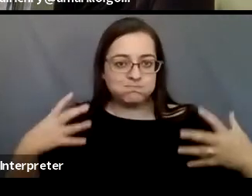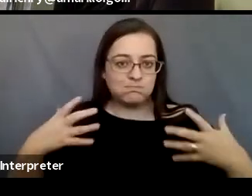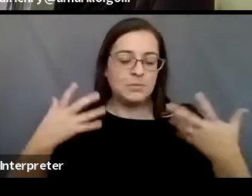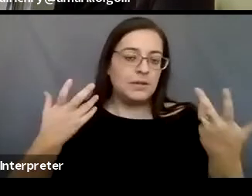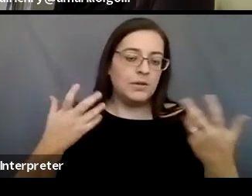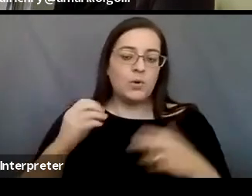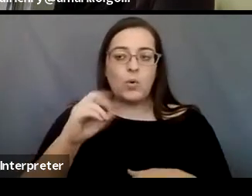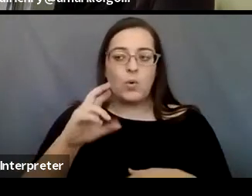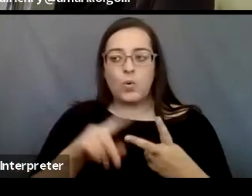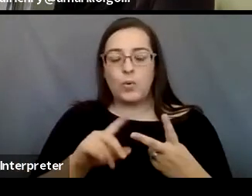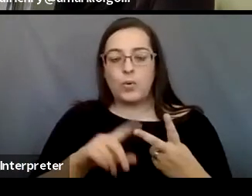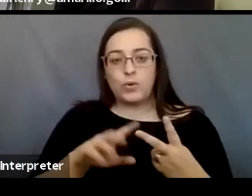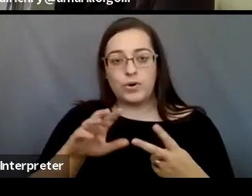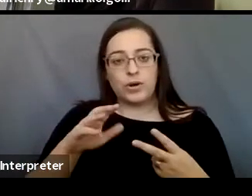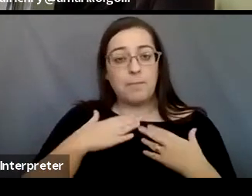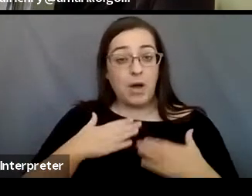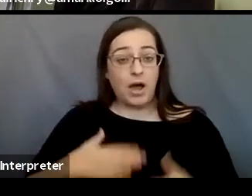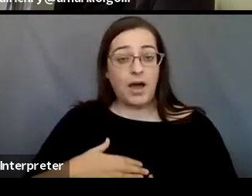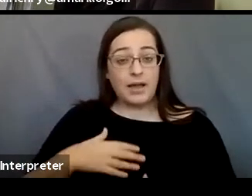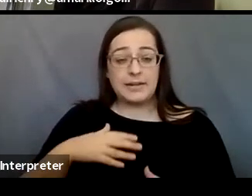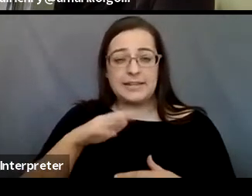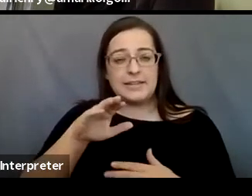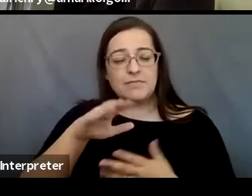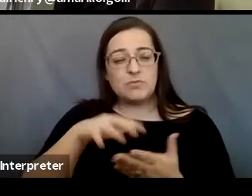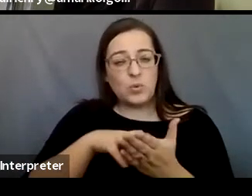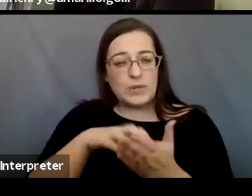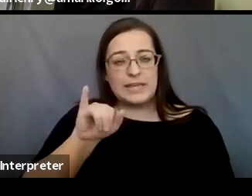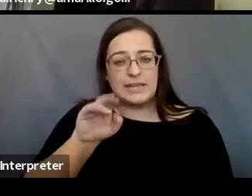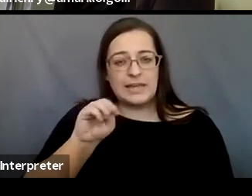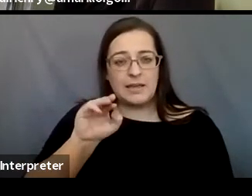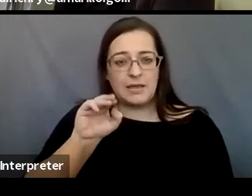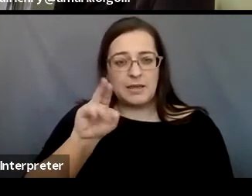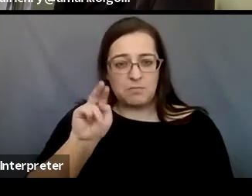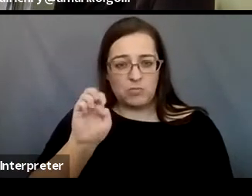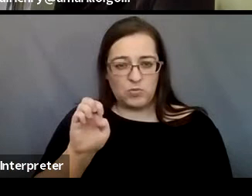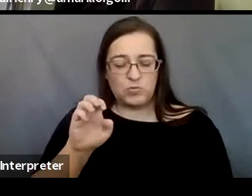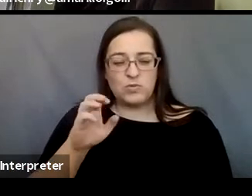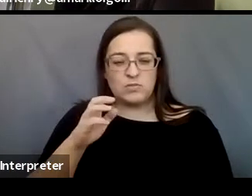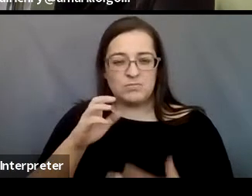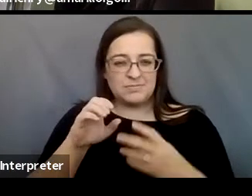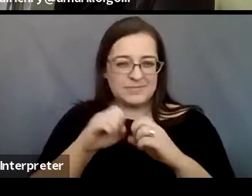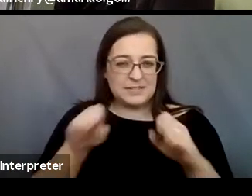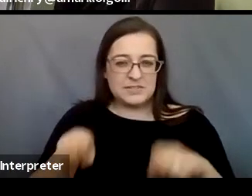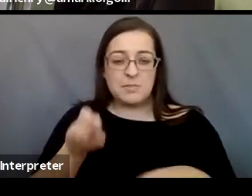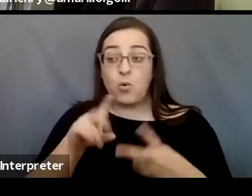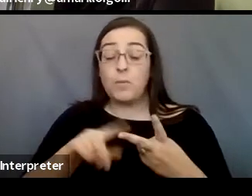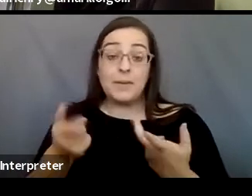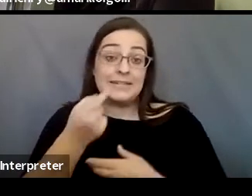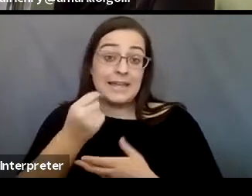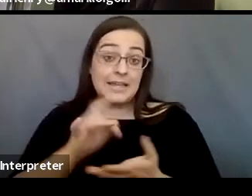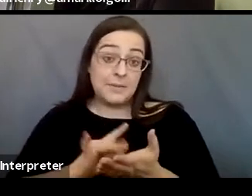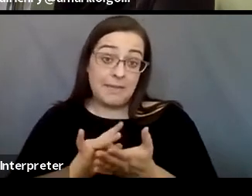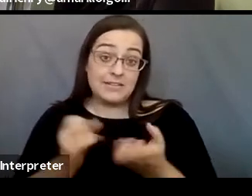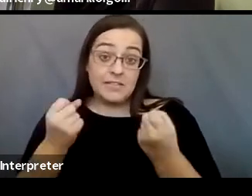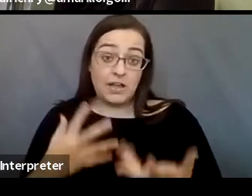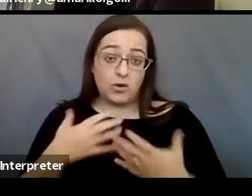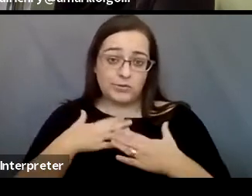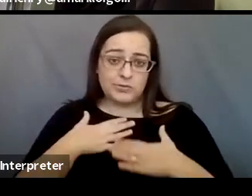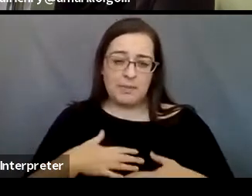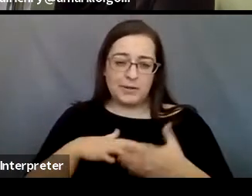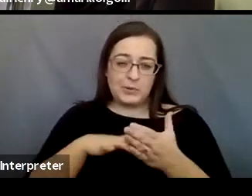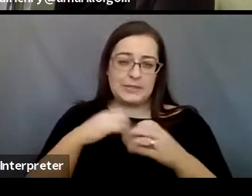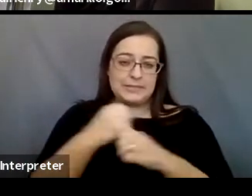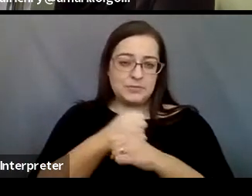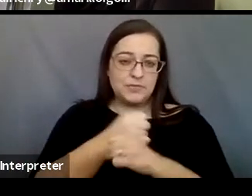has an immunocompromised state or is taking medications that immunocompromise them, those are the individuals that we can give this antibody to at the